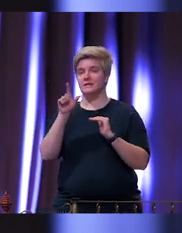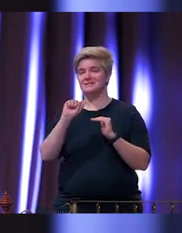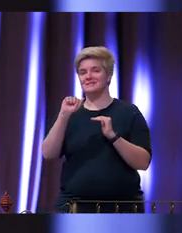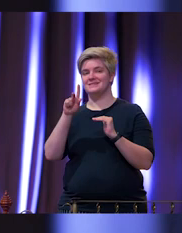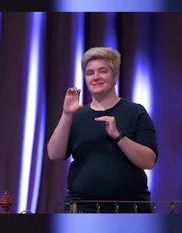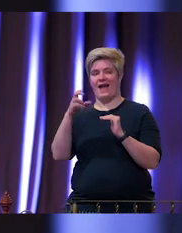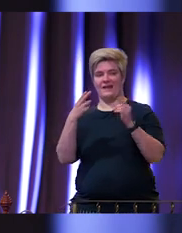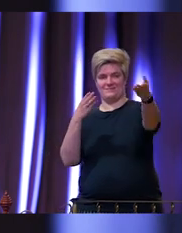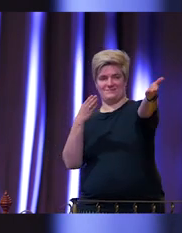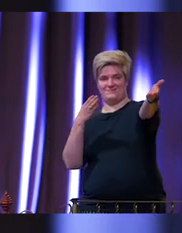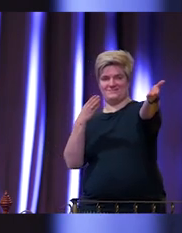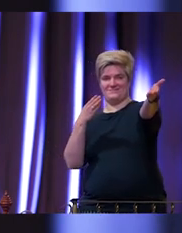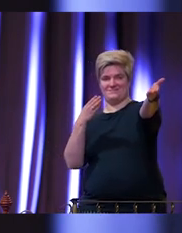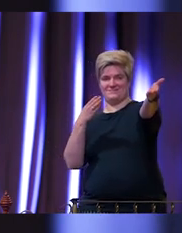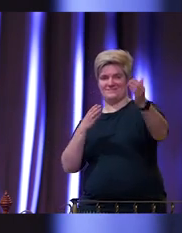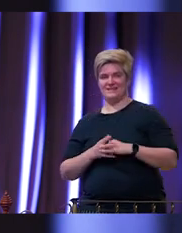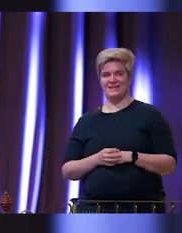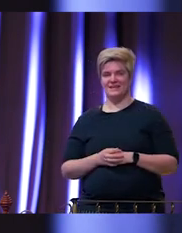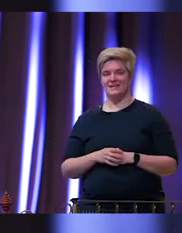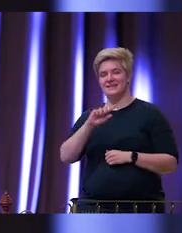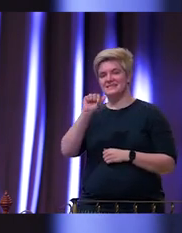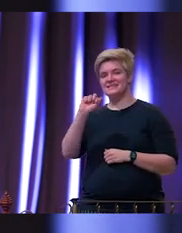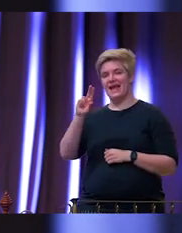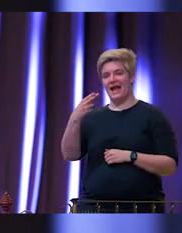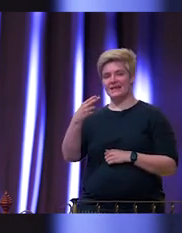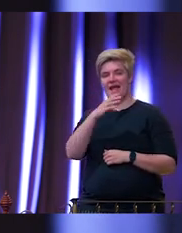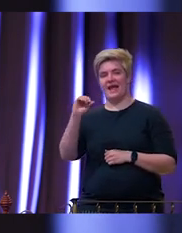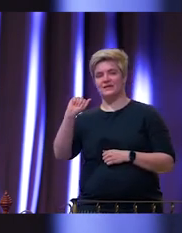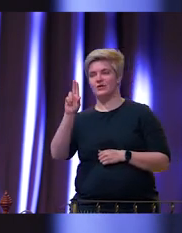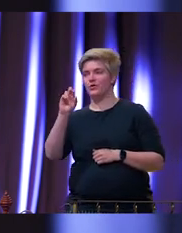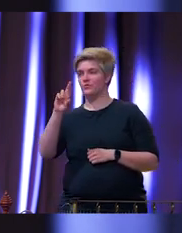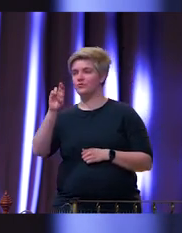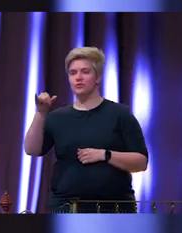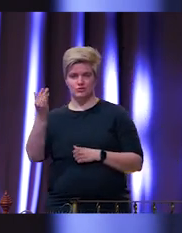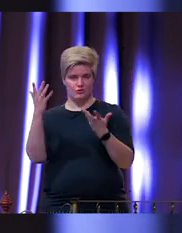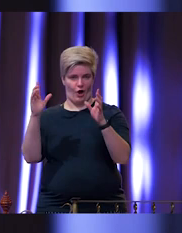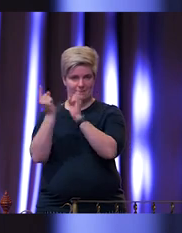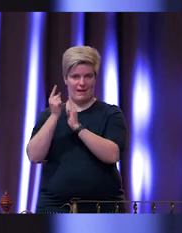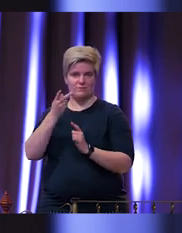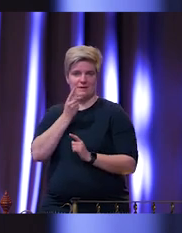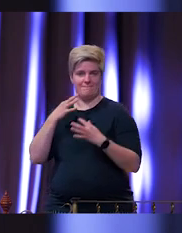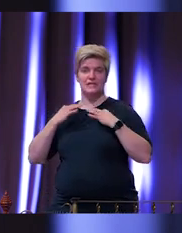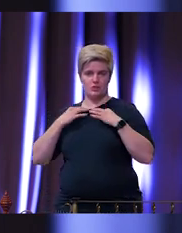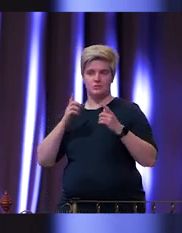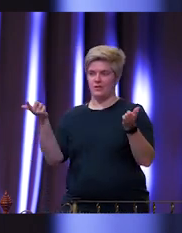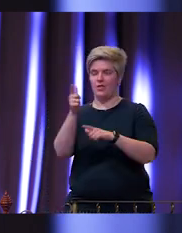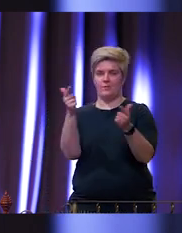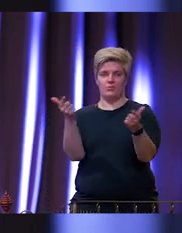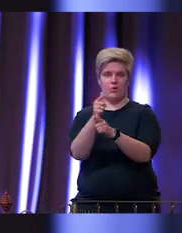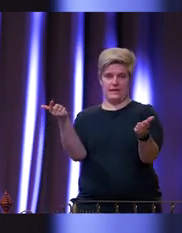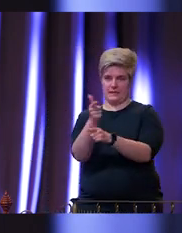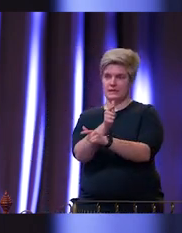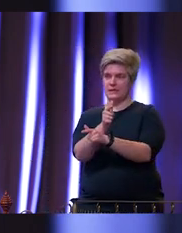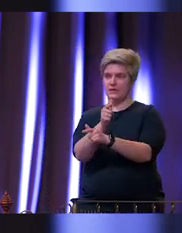who you already met, we're going to be rotating between questions from our live streaming audience and questions